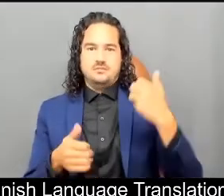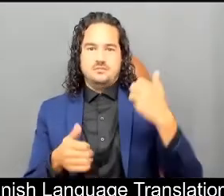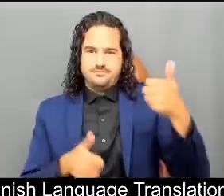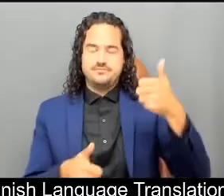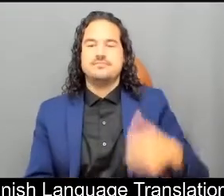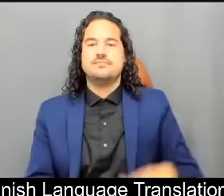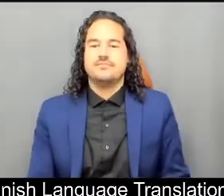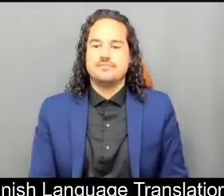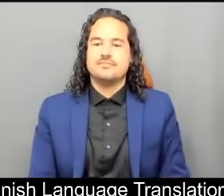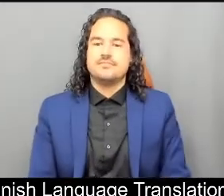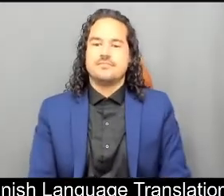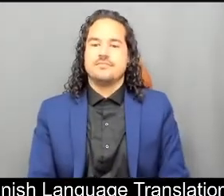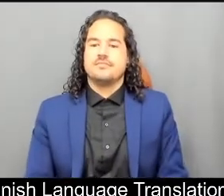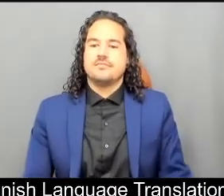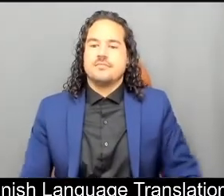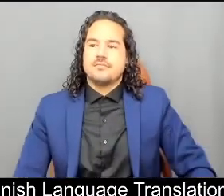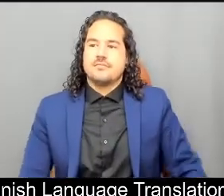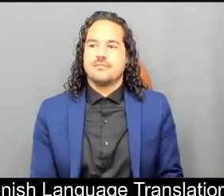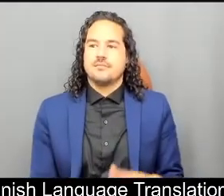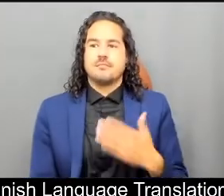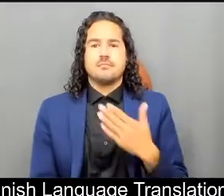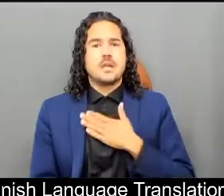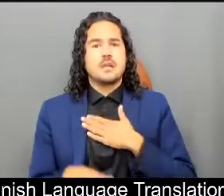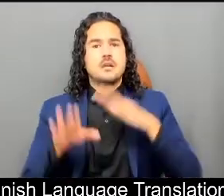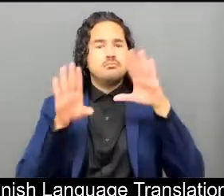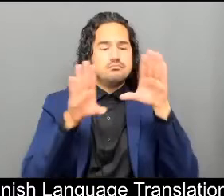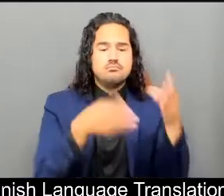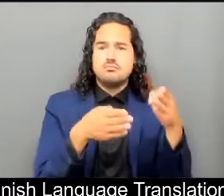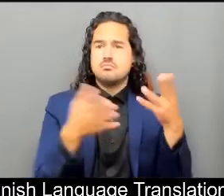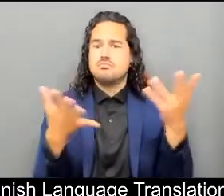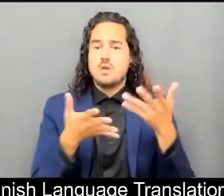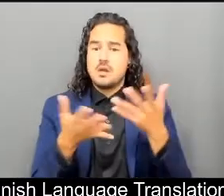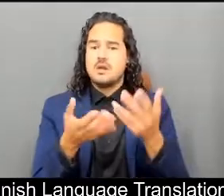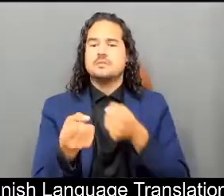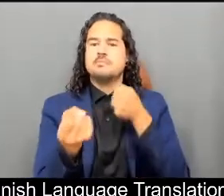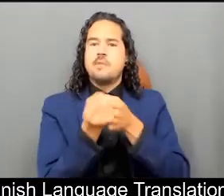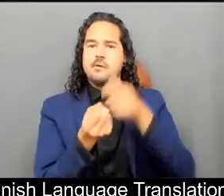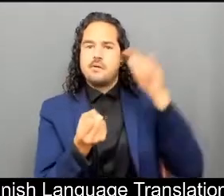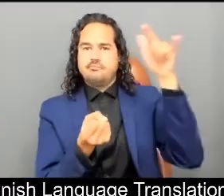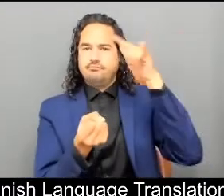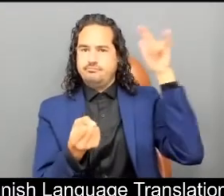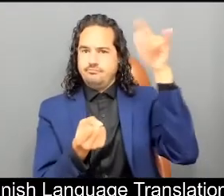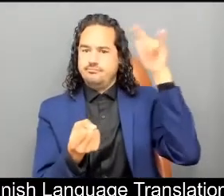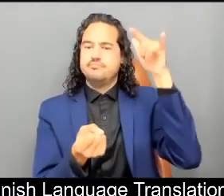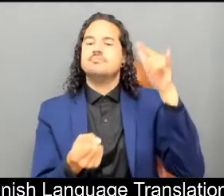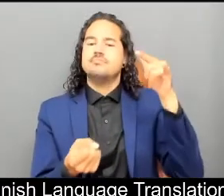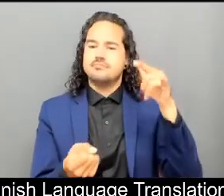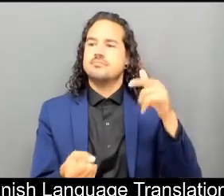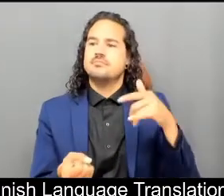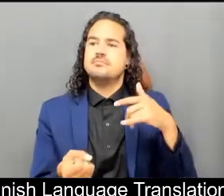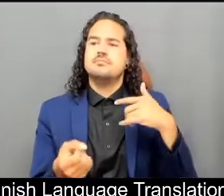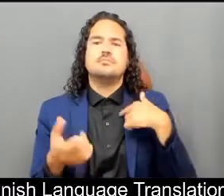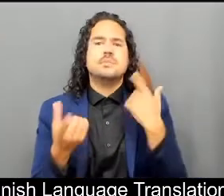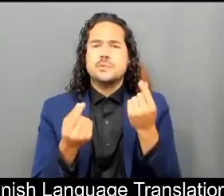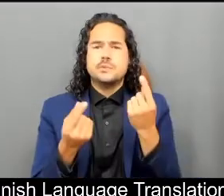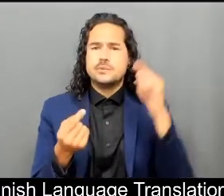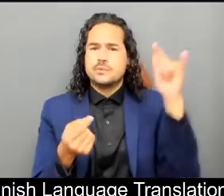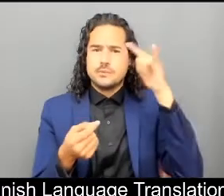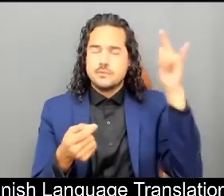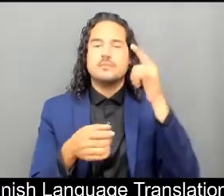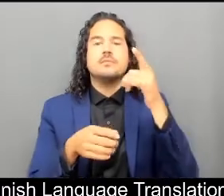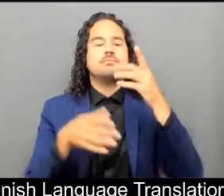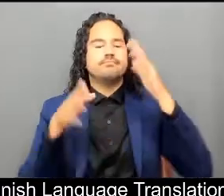of operations, and I'm a support function. And what we do is we make sure that the use of aircraft on this fire is done